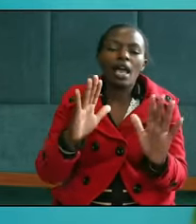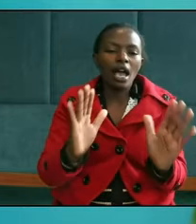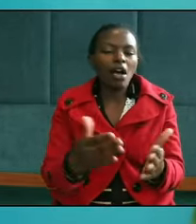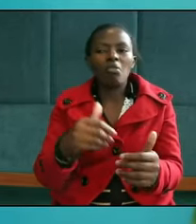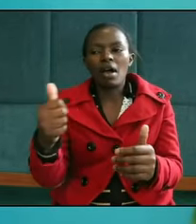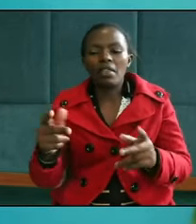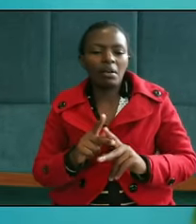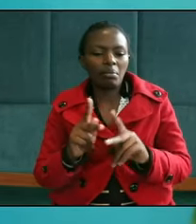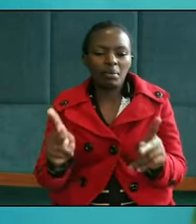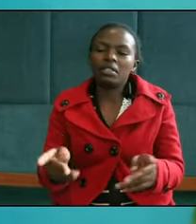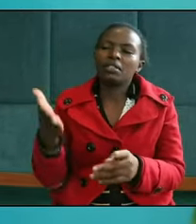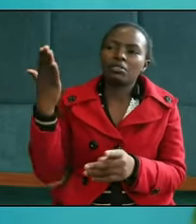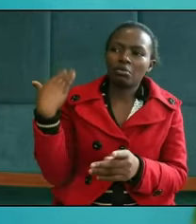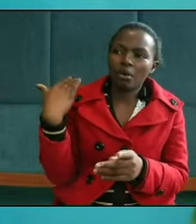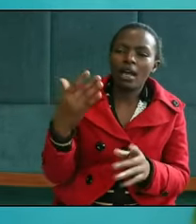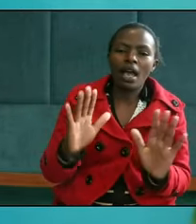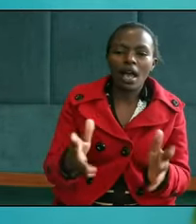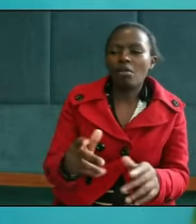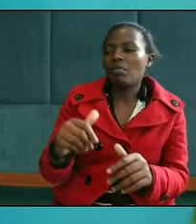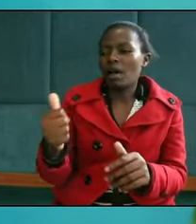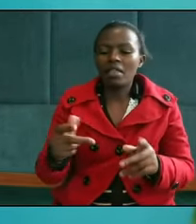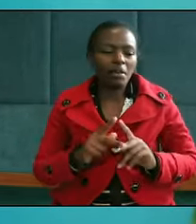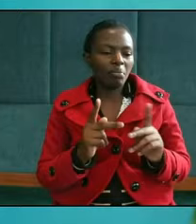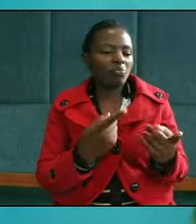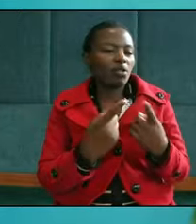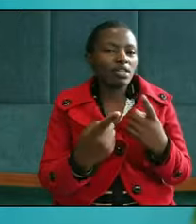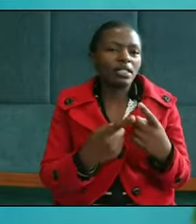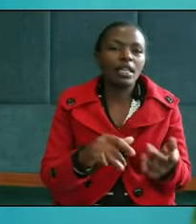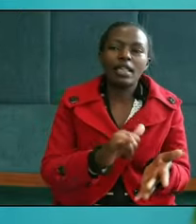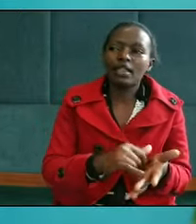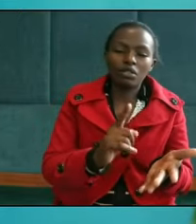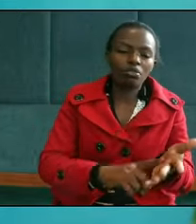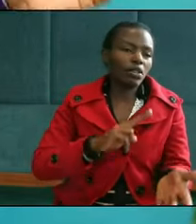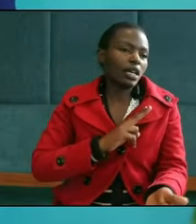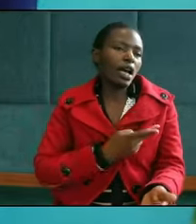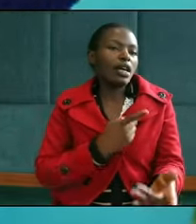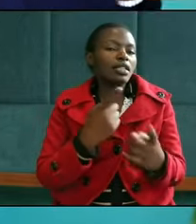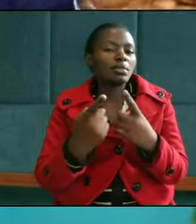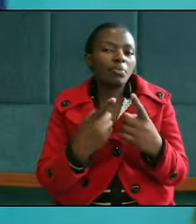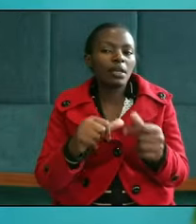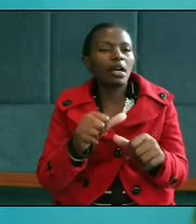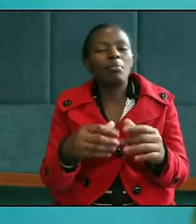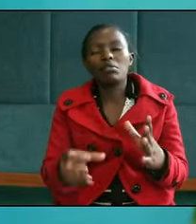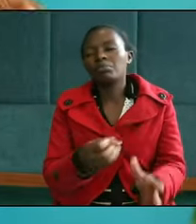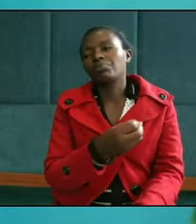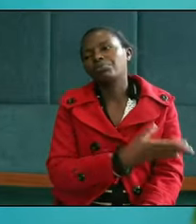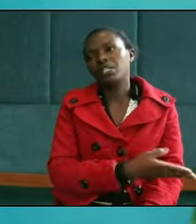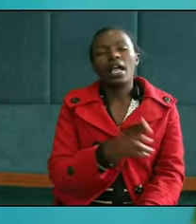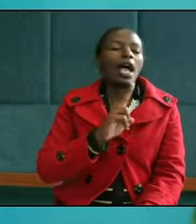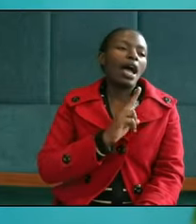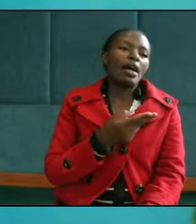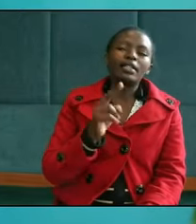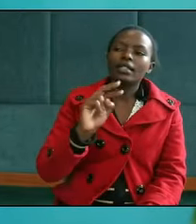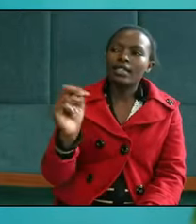certain political meetings, how they put a piece of land somewhere else. That is all we talk out there. You never hear anything talking about how